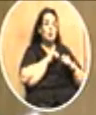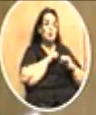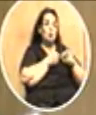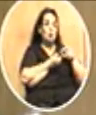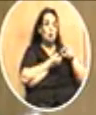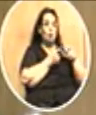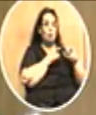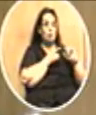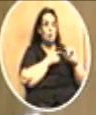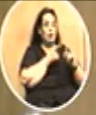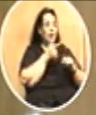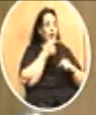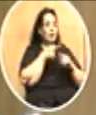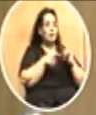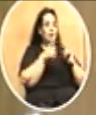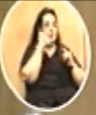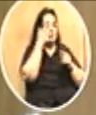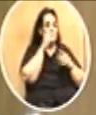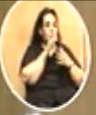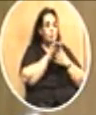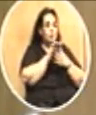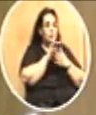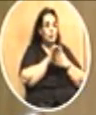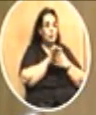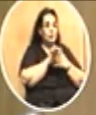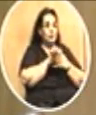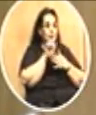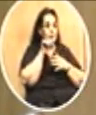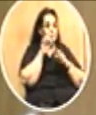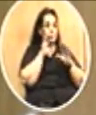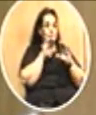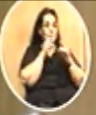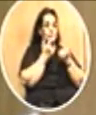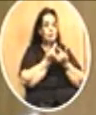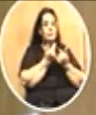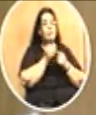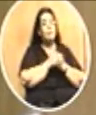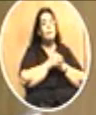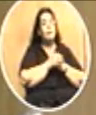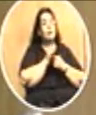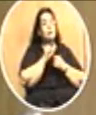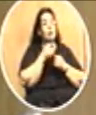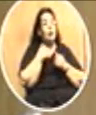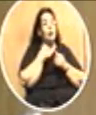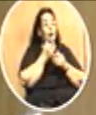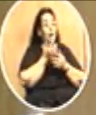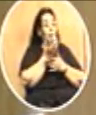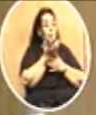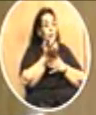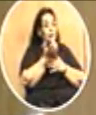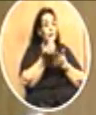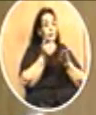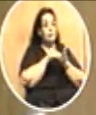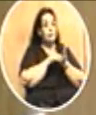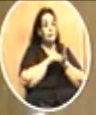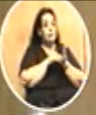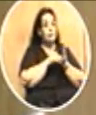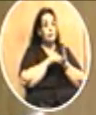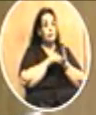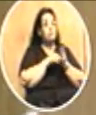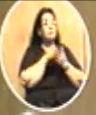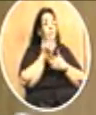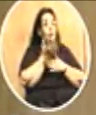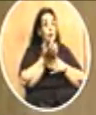heart. I could not believe the outrage of this council. And so I'm pleading with you again. I'm